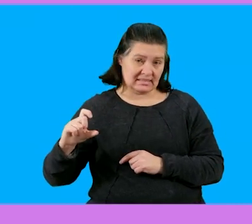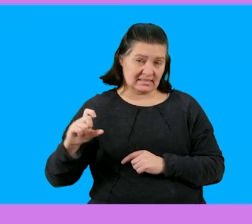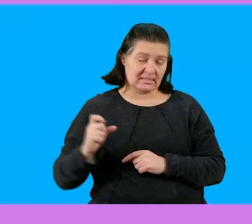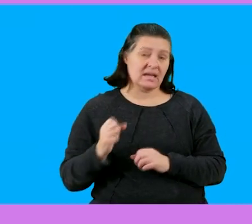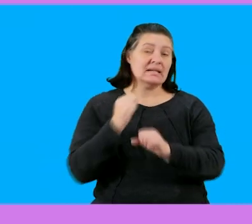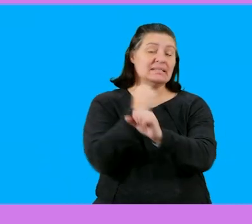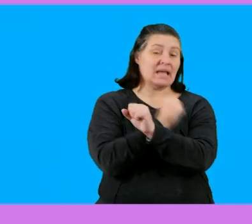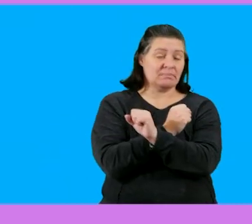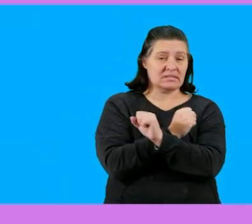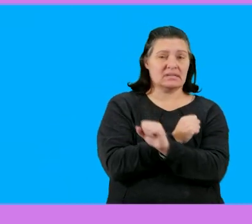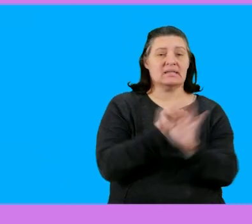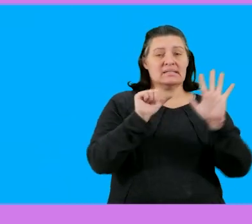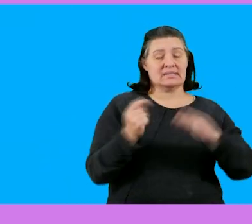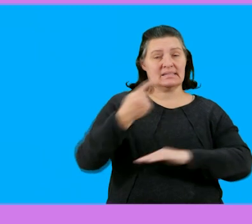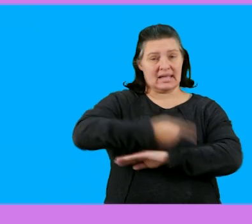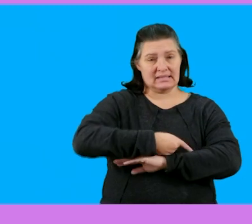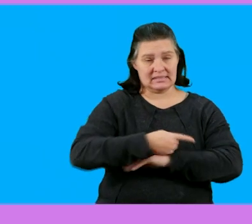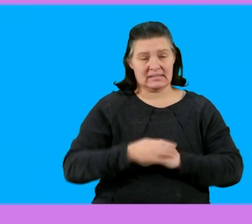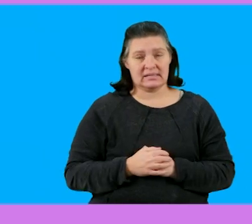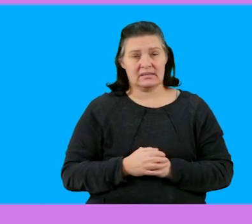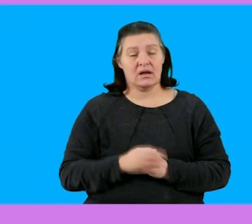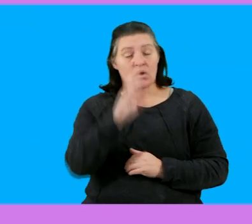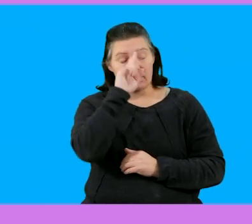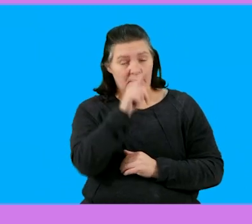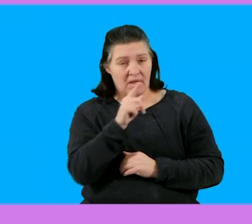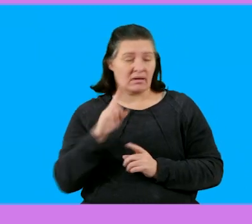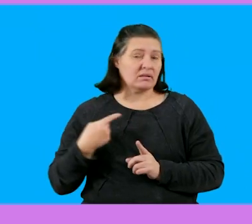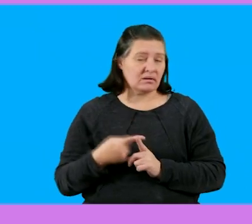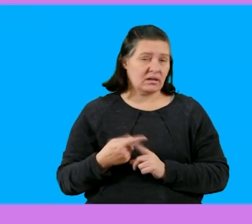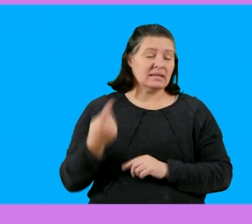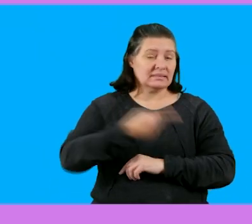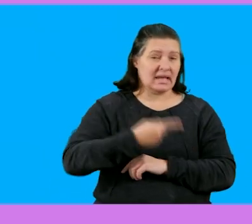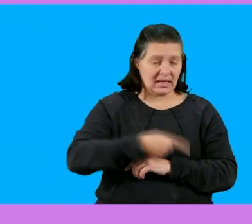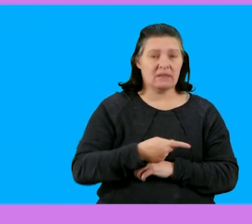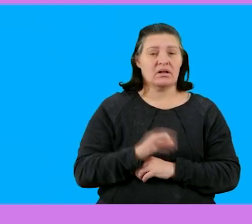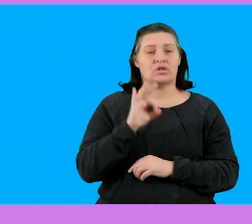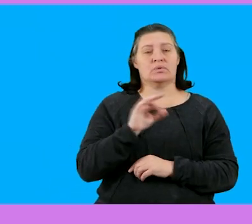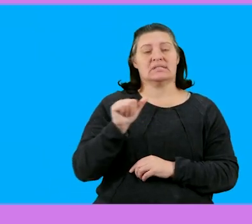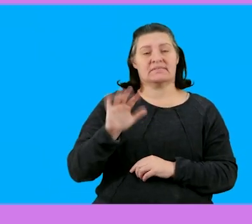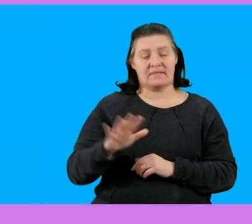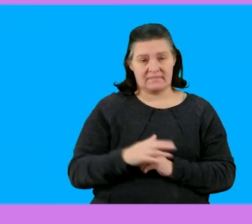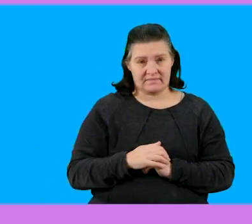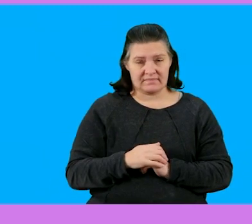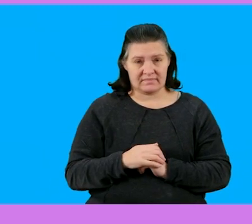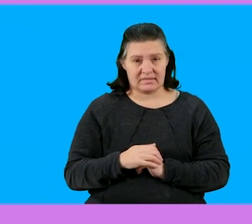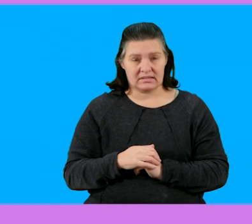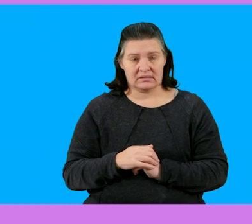I'll multiply that by six days right and remember since it's daily I'll divide by 365